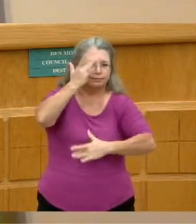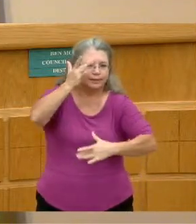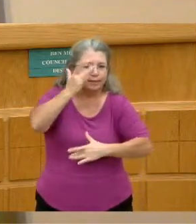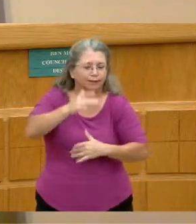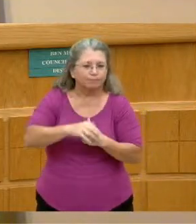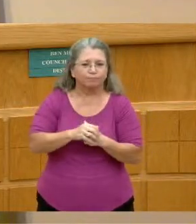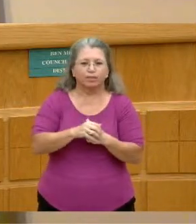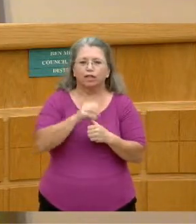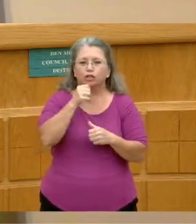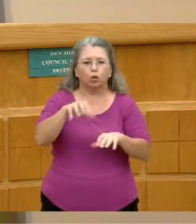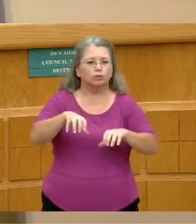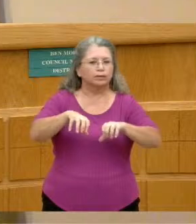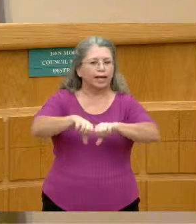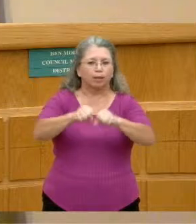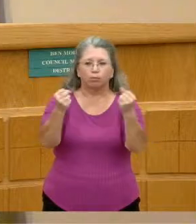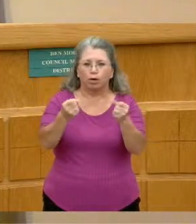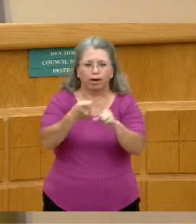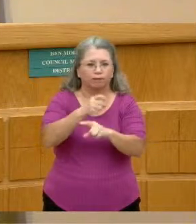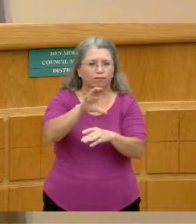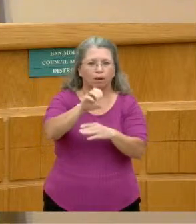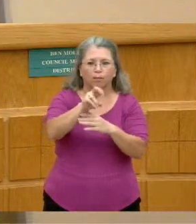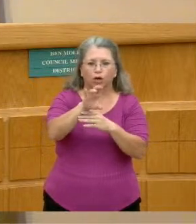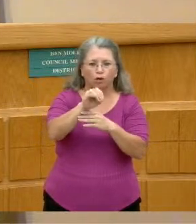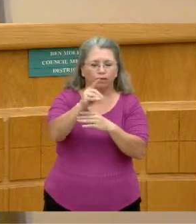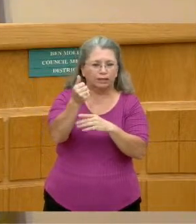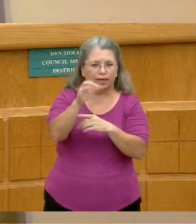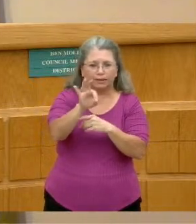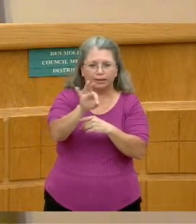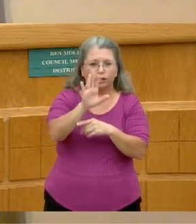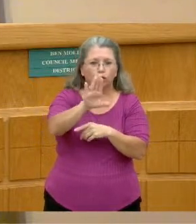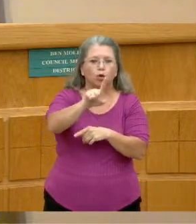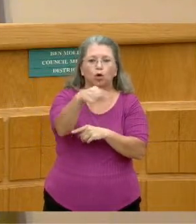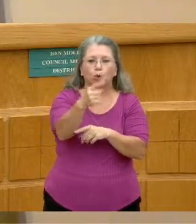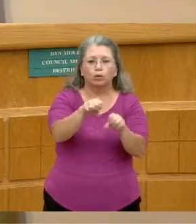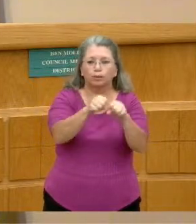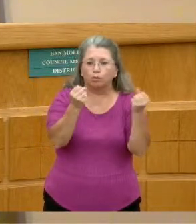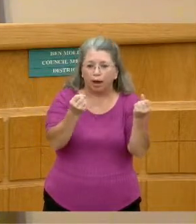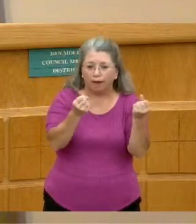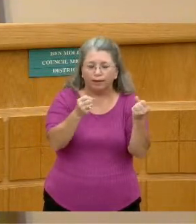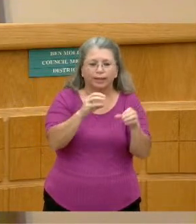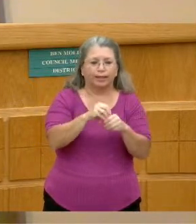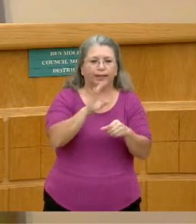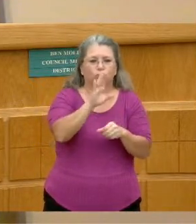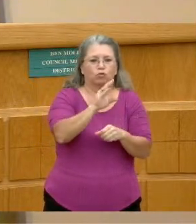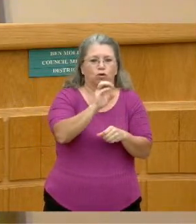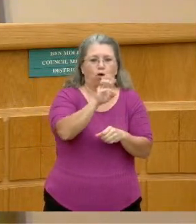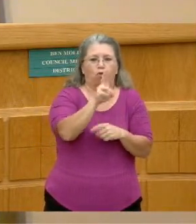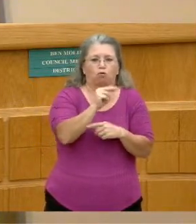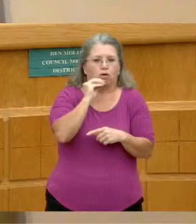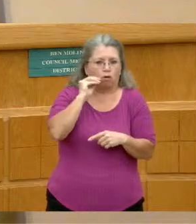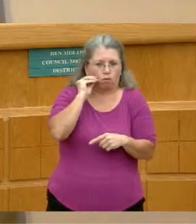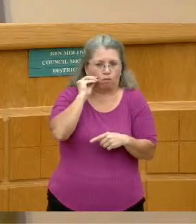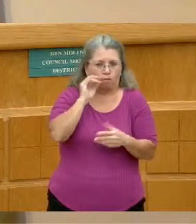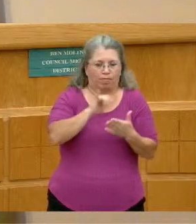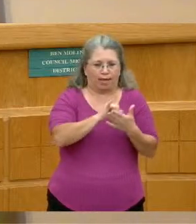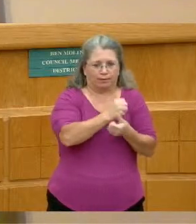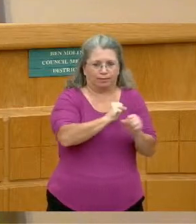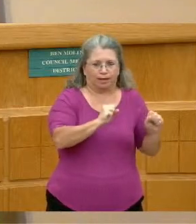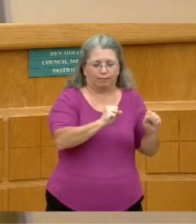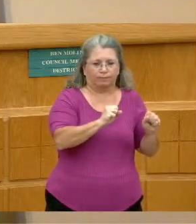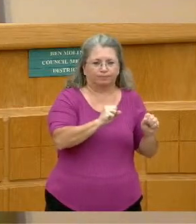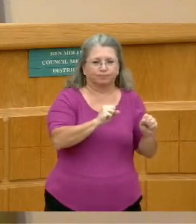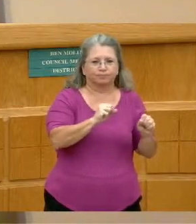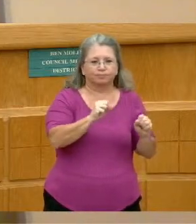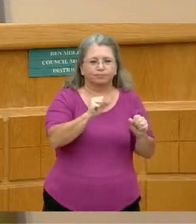in the safety of your own home. Everyone is susceptible to this virus, except of course for the few that have actually picked up the